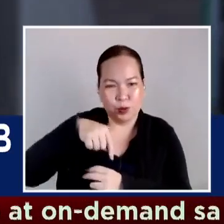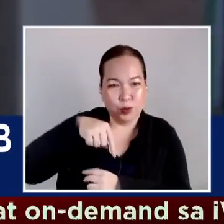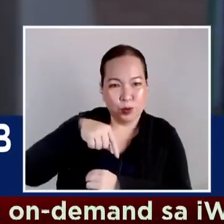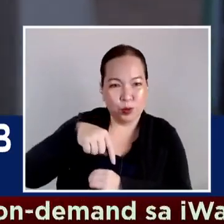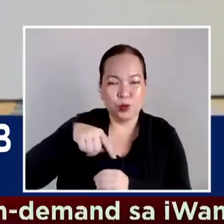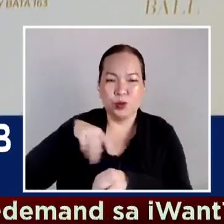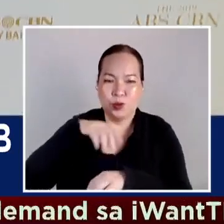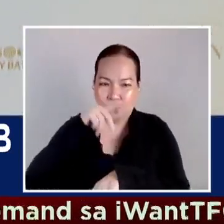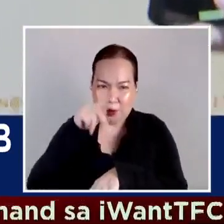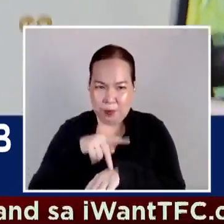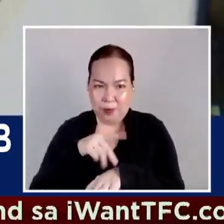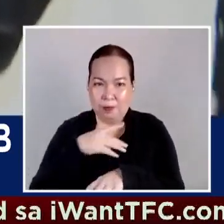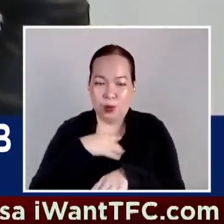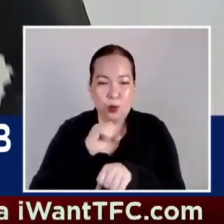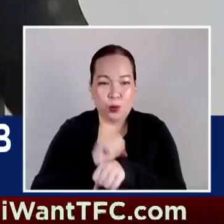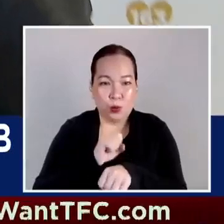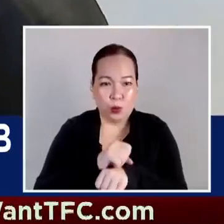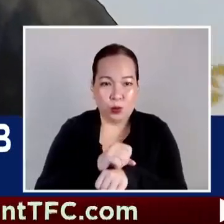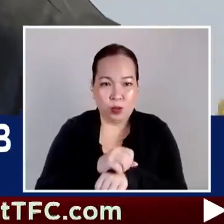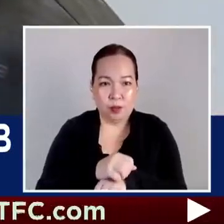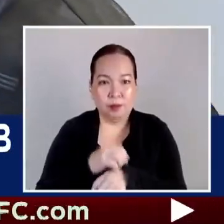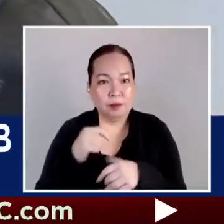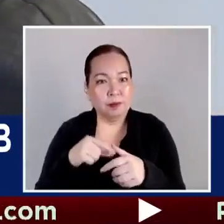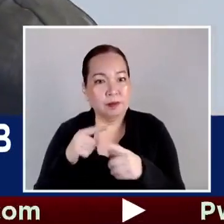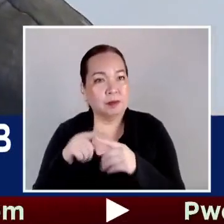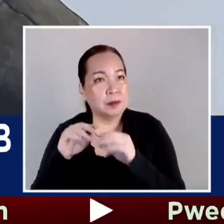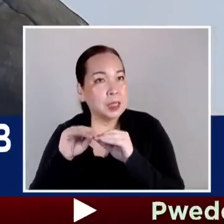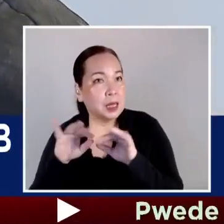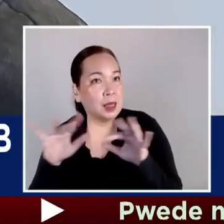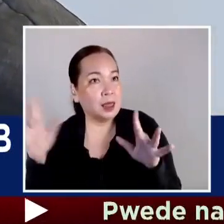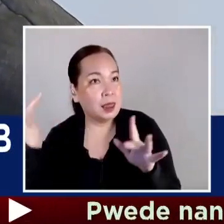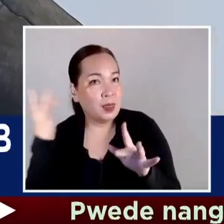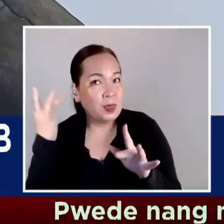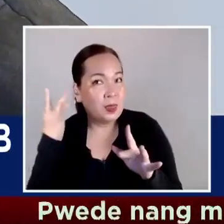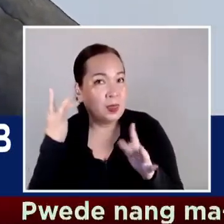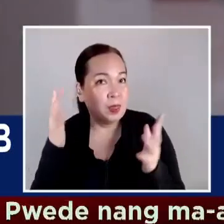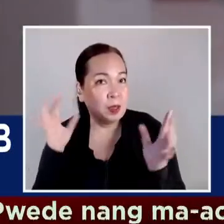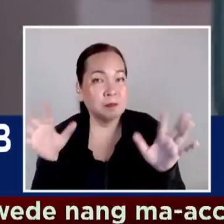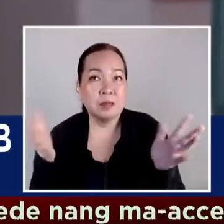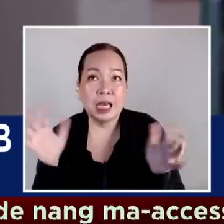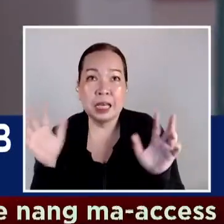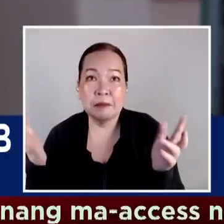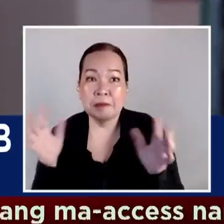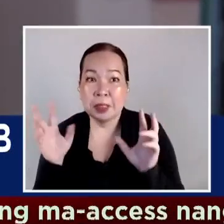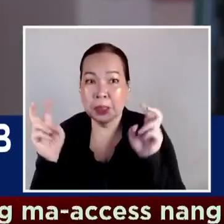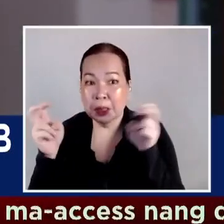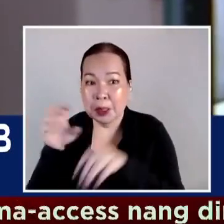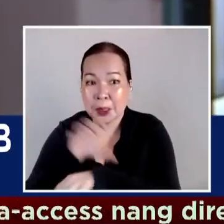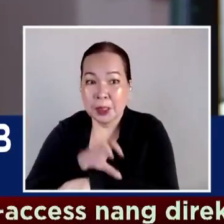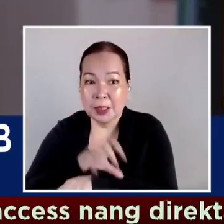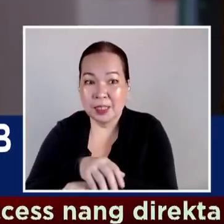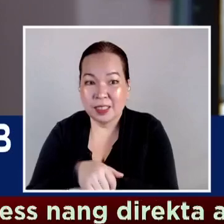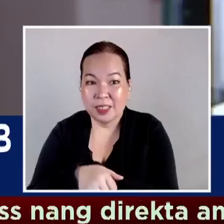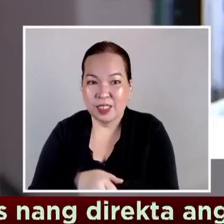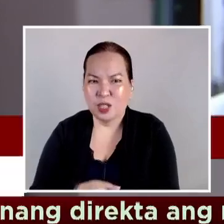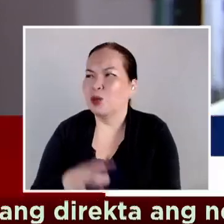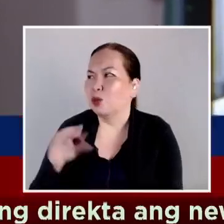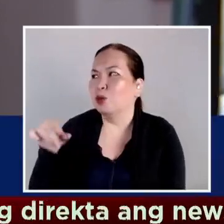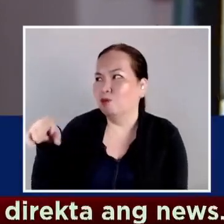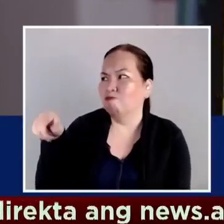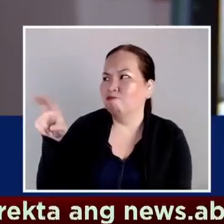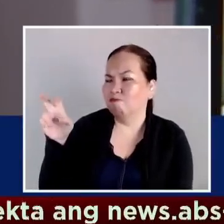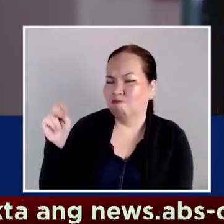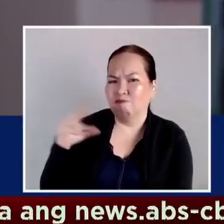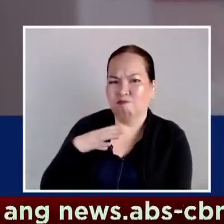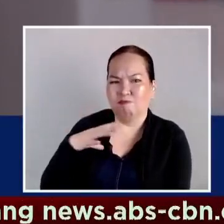care of here. Umingay rin ang isyong hiwalay na umano sila ni Ken. How's Ken? How's you? Ken is fine. Oh yeah.